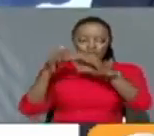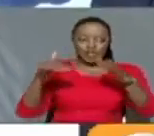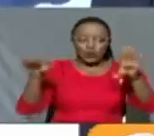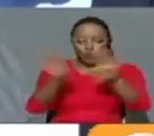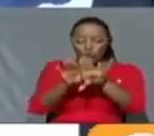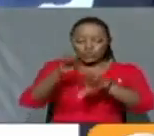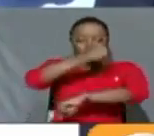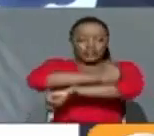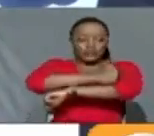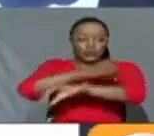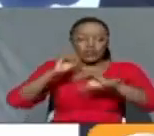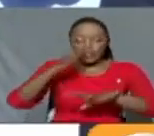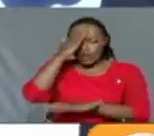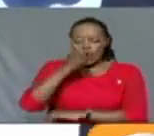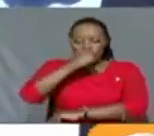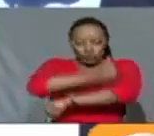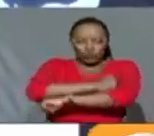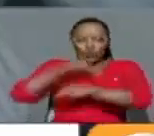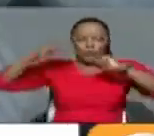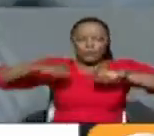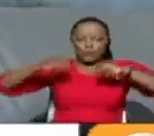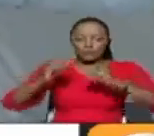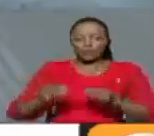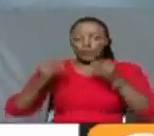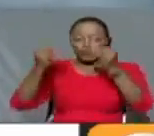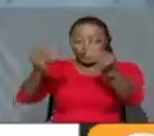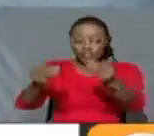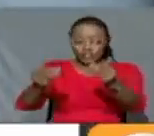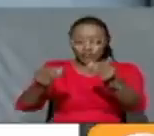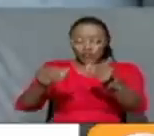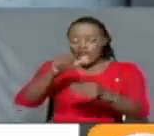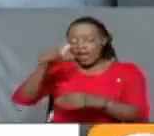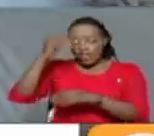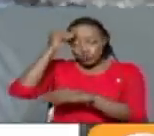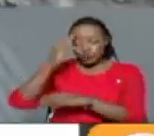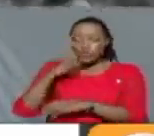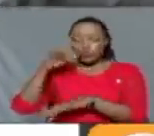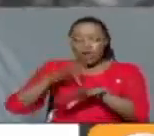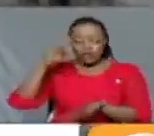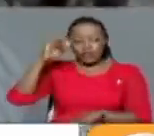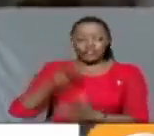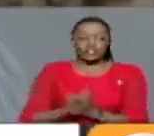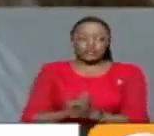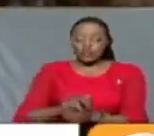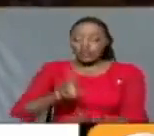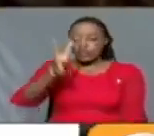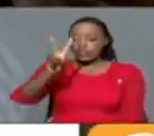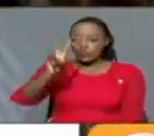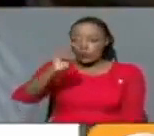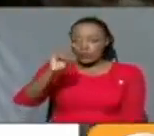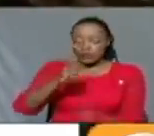school because the school is still able to provide for those students that are affected. I'm going to put 2 million of the